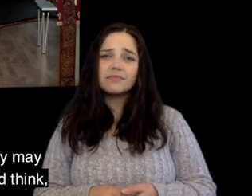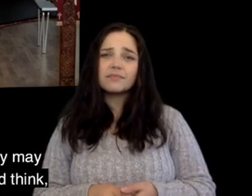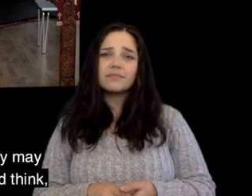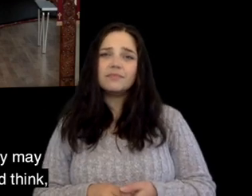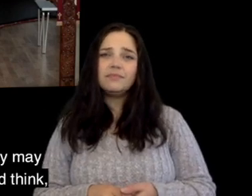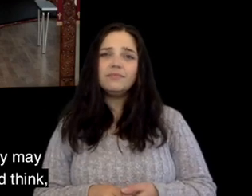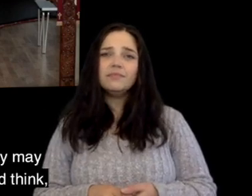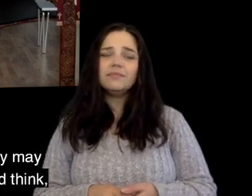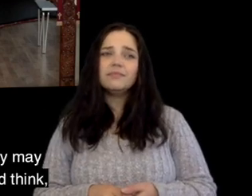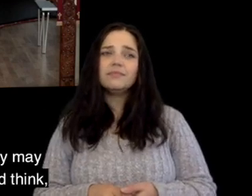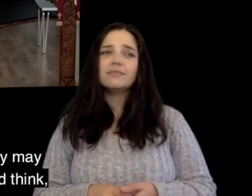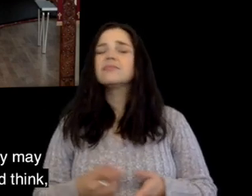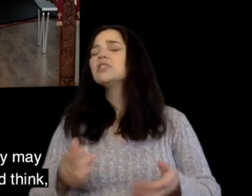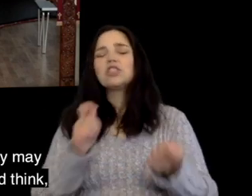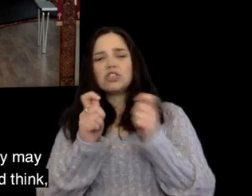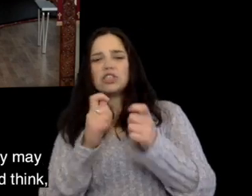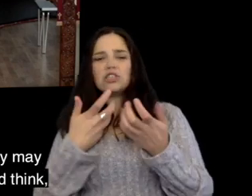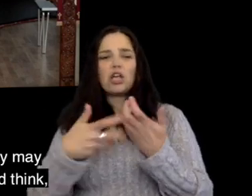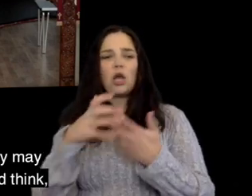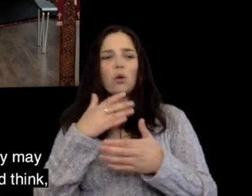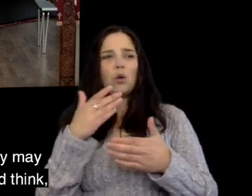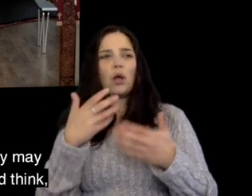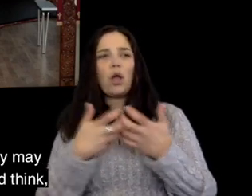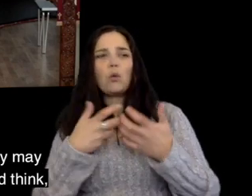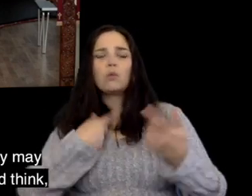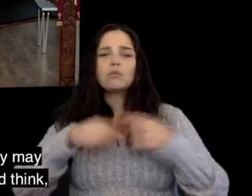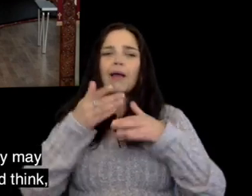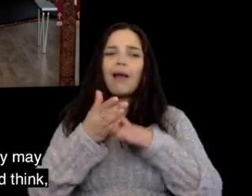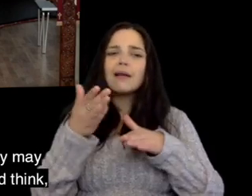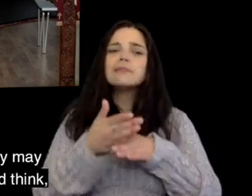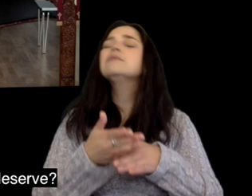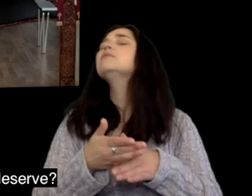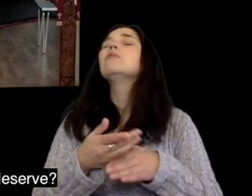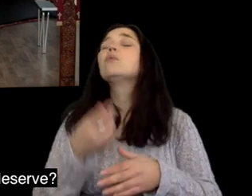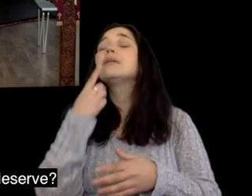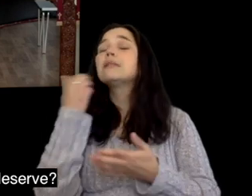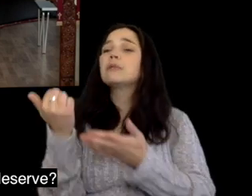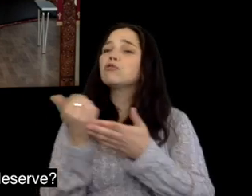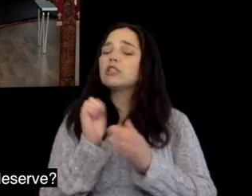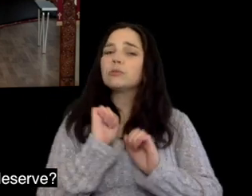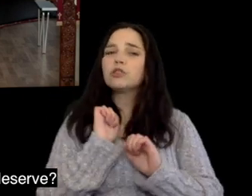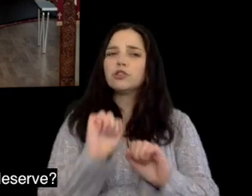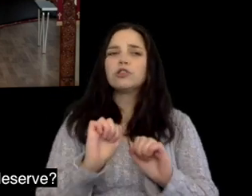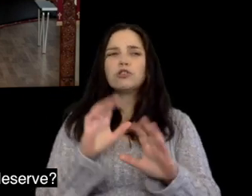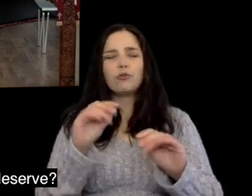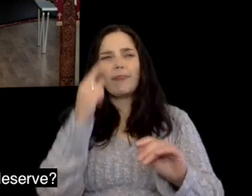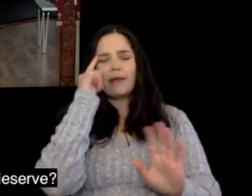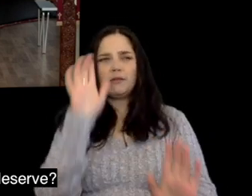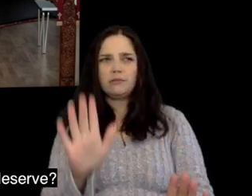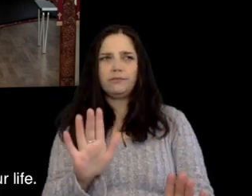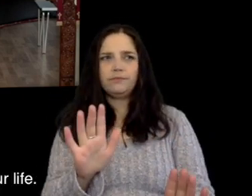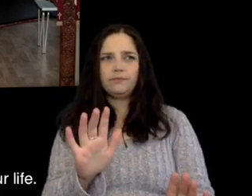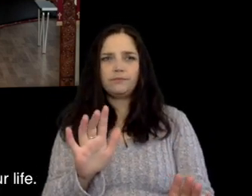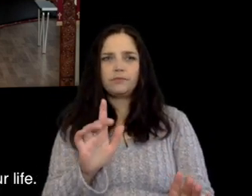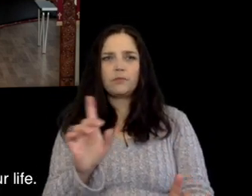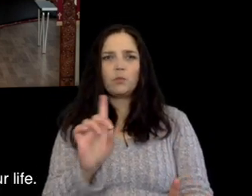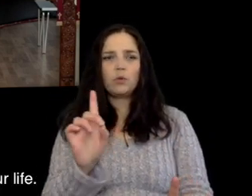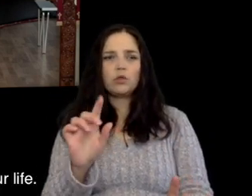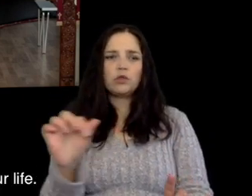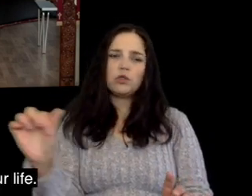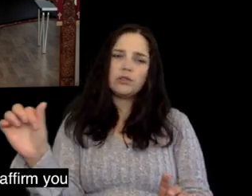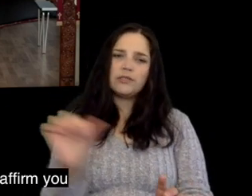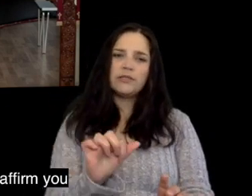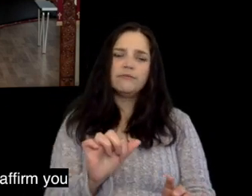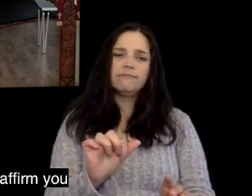Does it shape how we actually act? Do I therefore, as I say, may grace be yours, stop and think, what is it that you don't